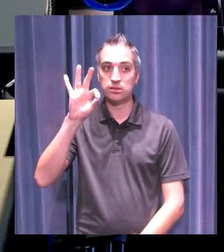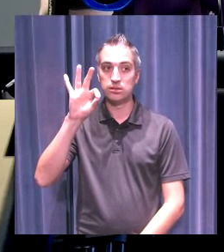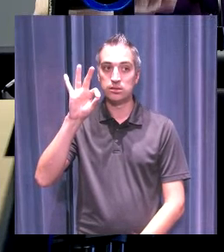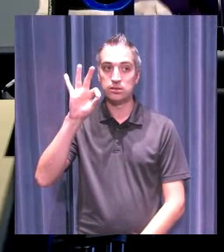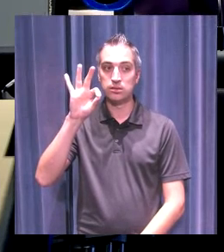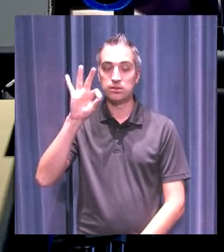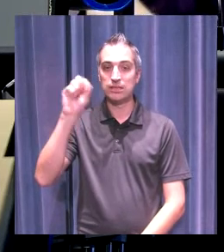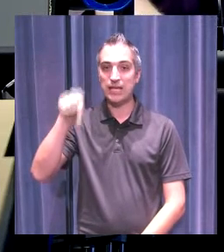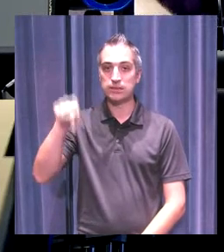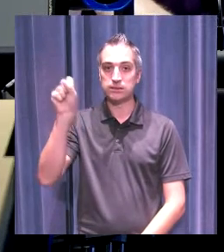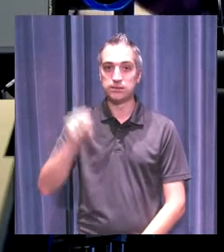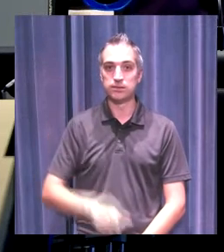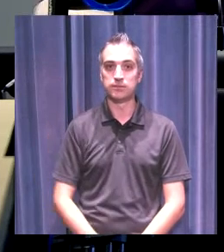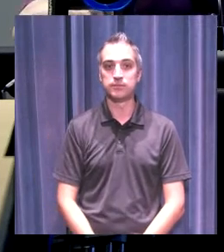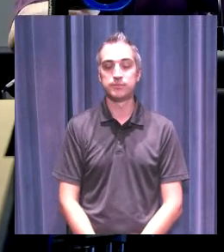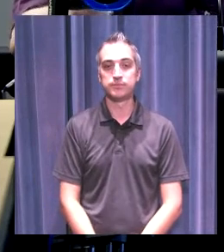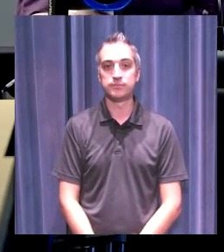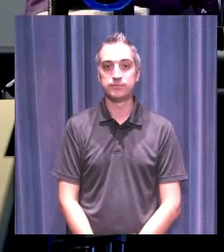Yes.